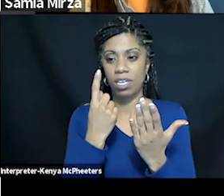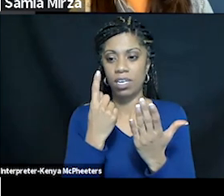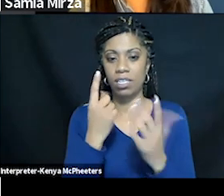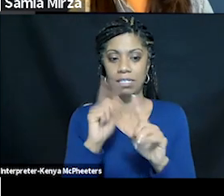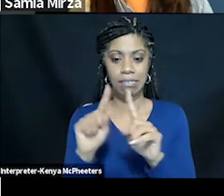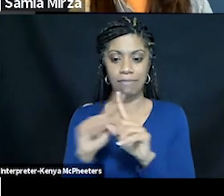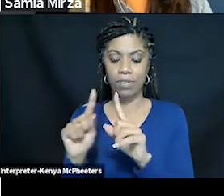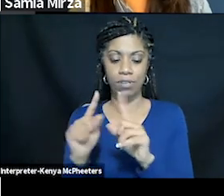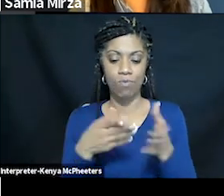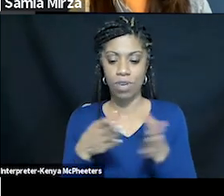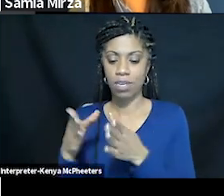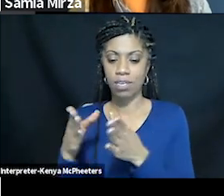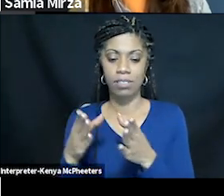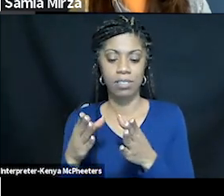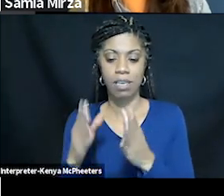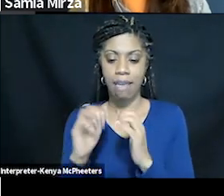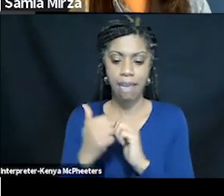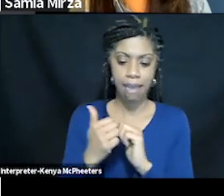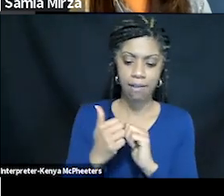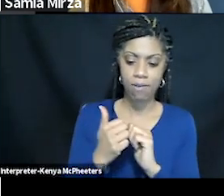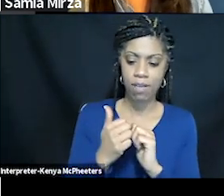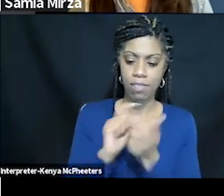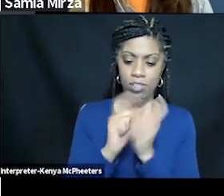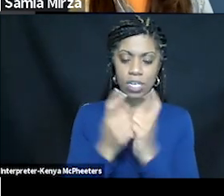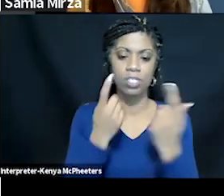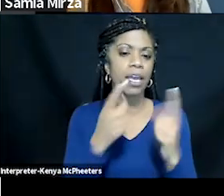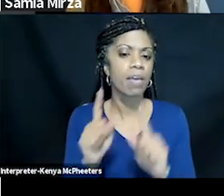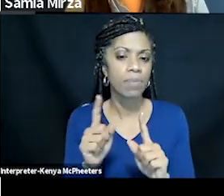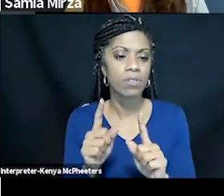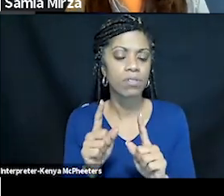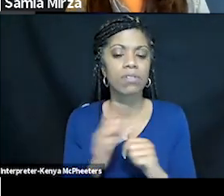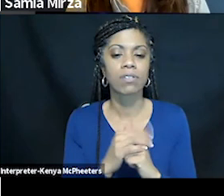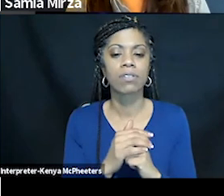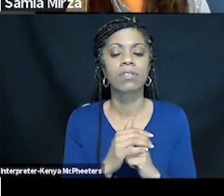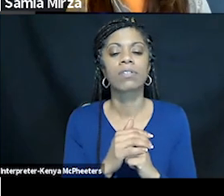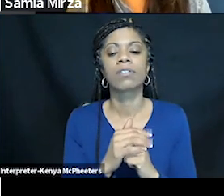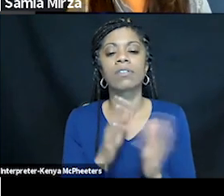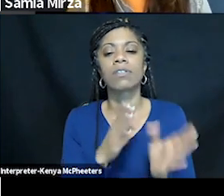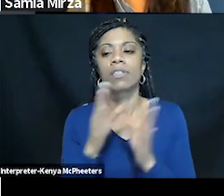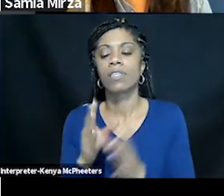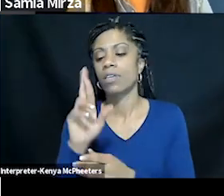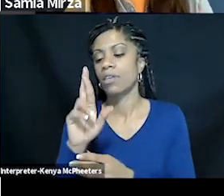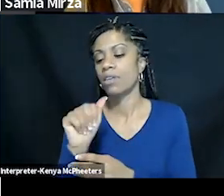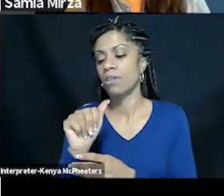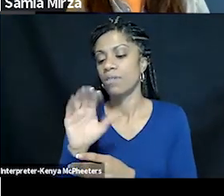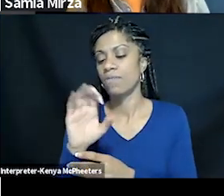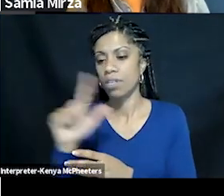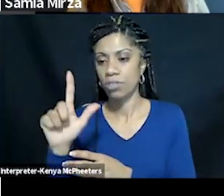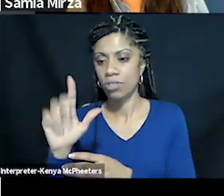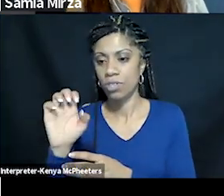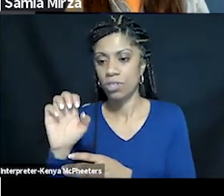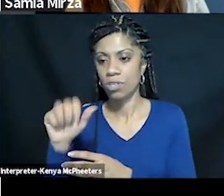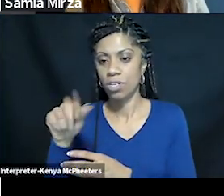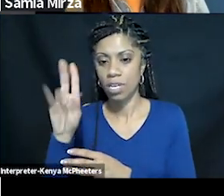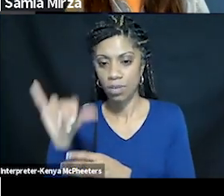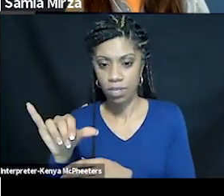ways an organization comes together to make that change? And then the last one is racial equity, kind of more writ large.